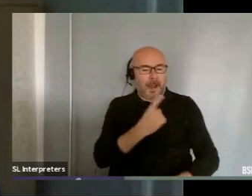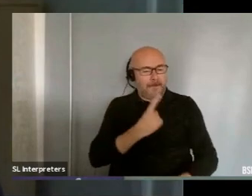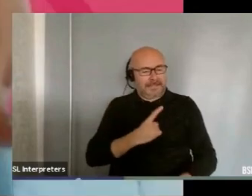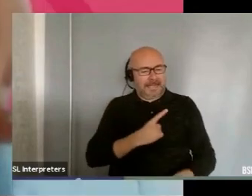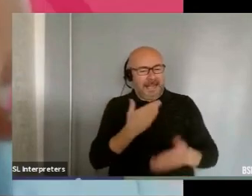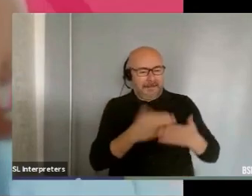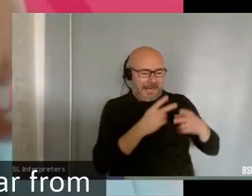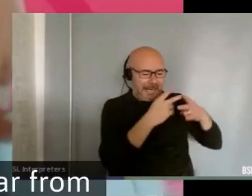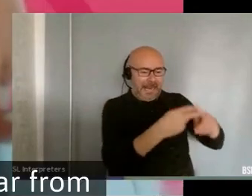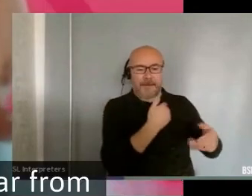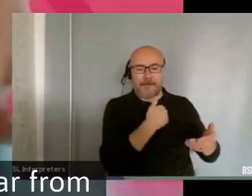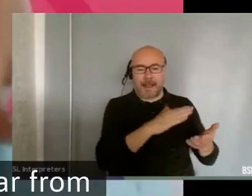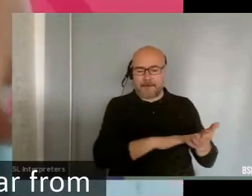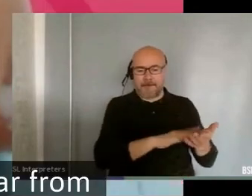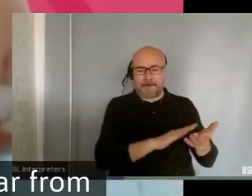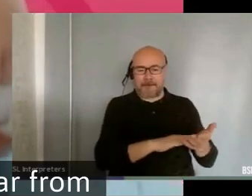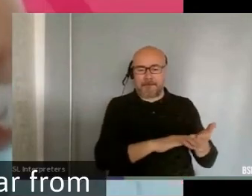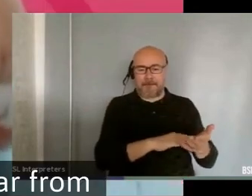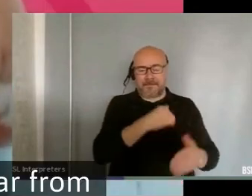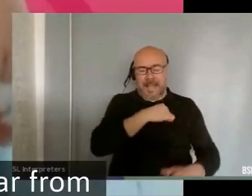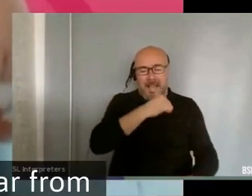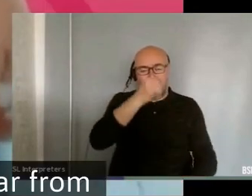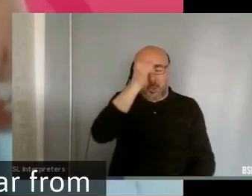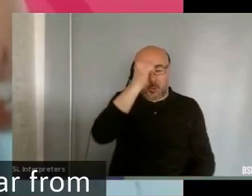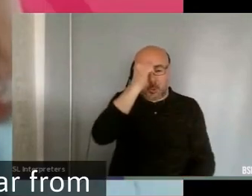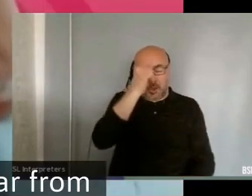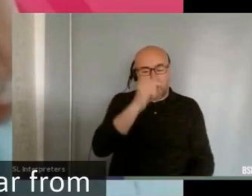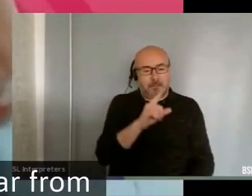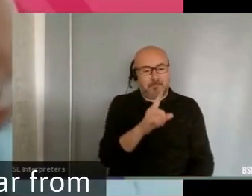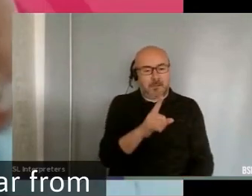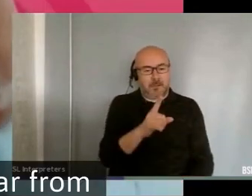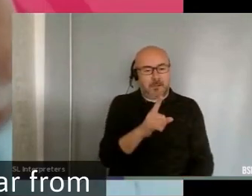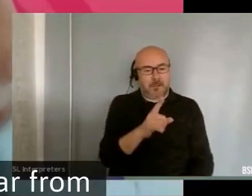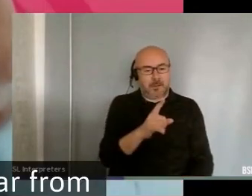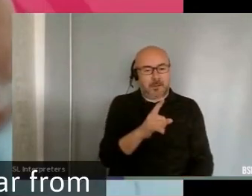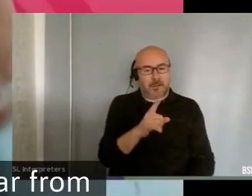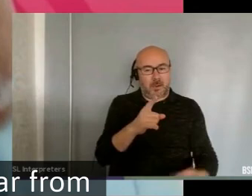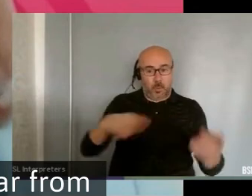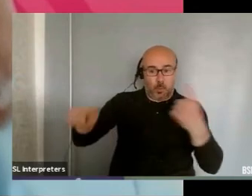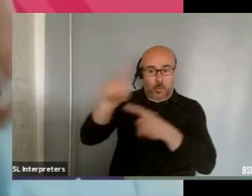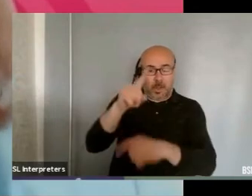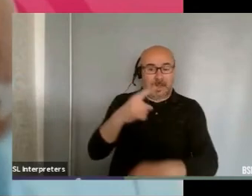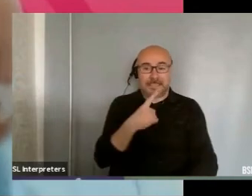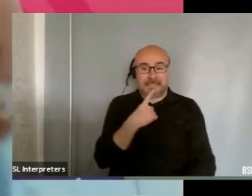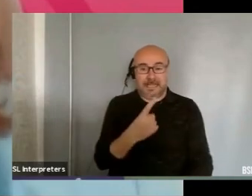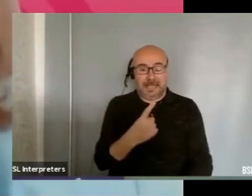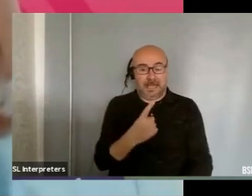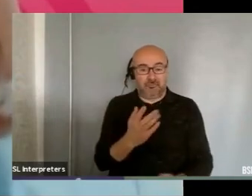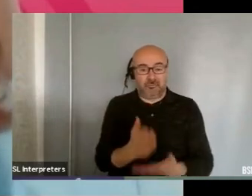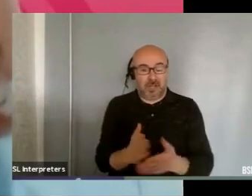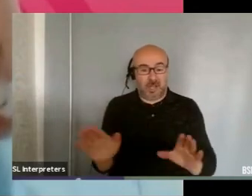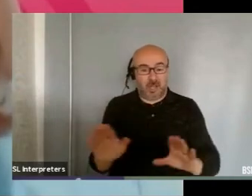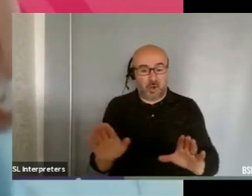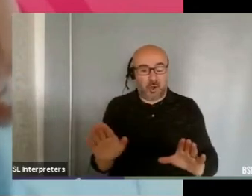I understood that, and I kind of thought what we hear from people is what we need is more respite care. In fact, I